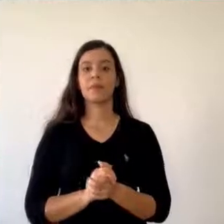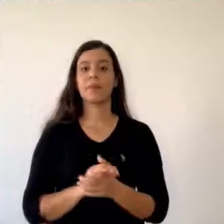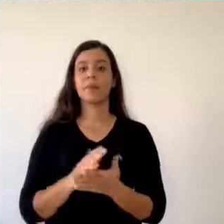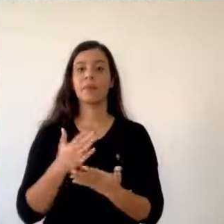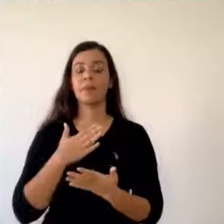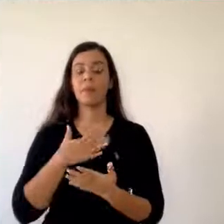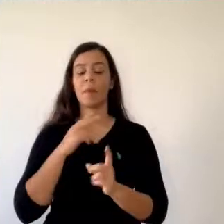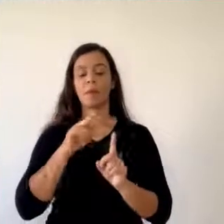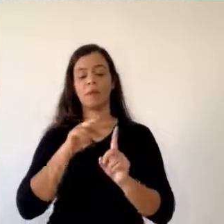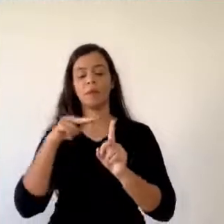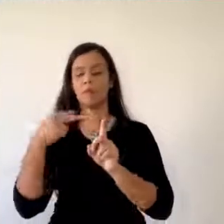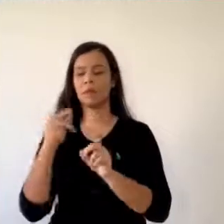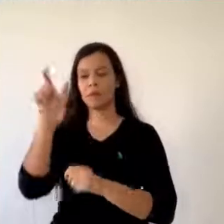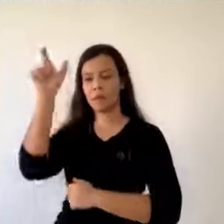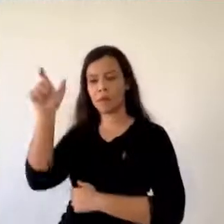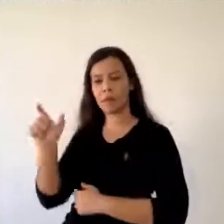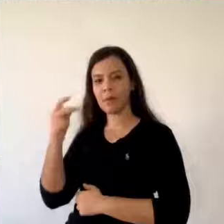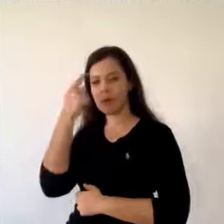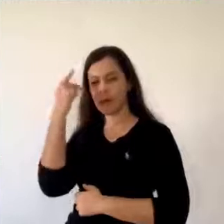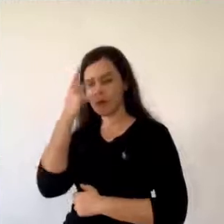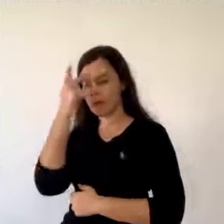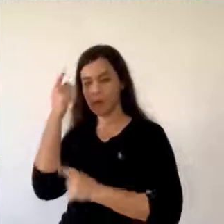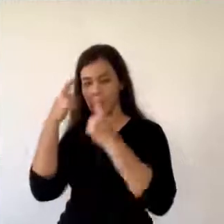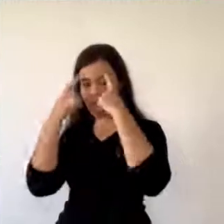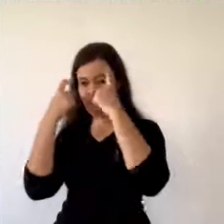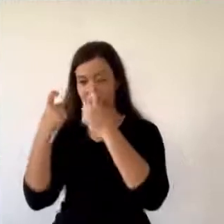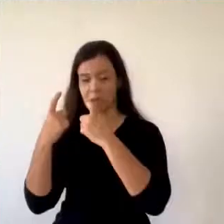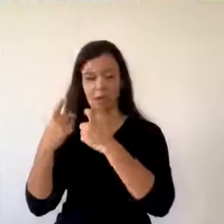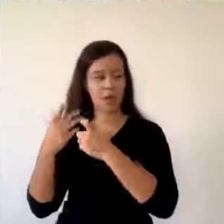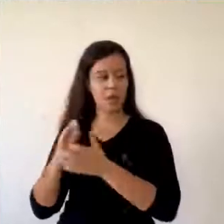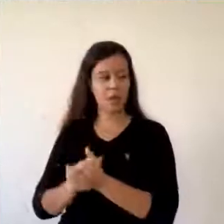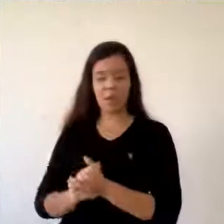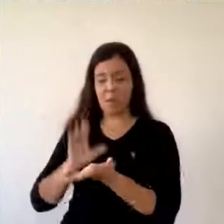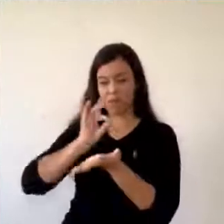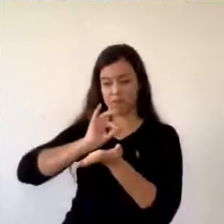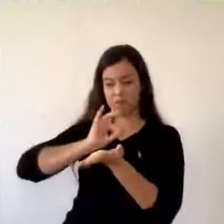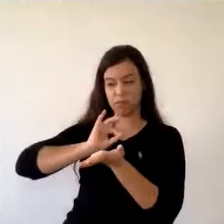create this other as an enemy. It's the same,